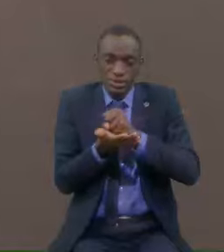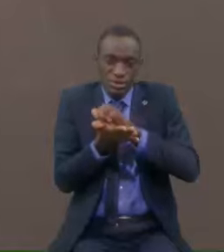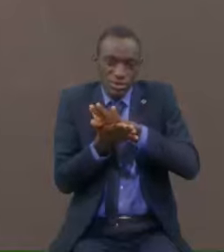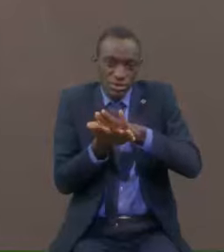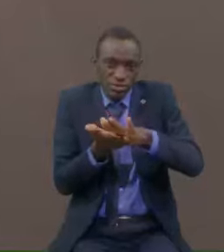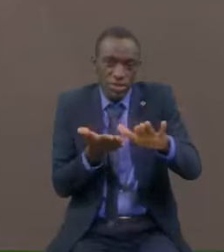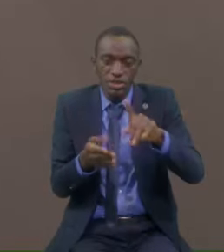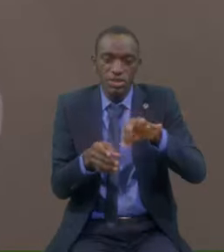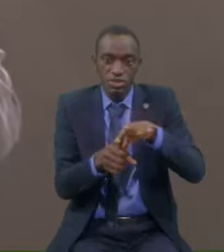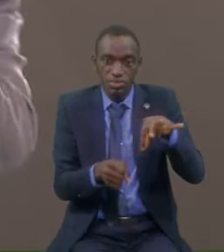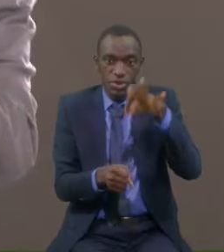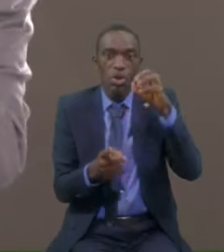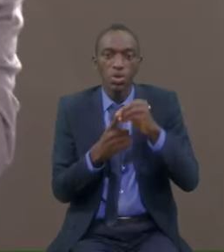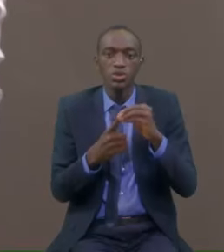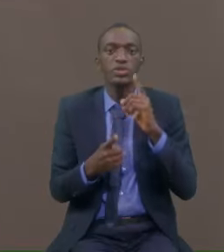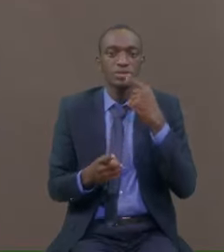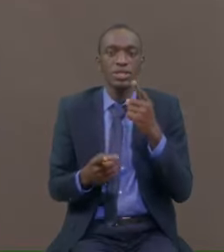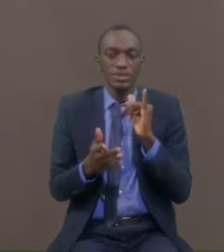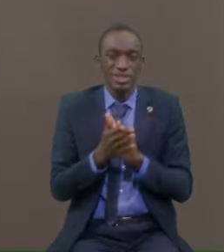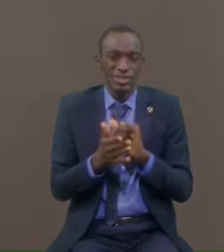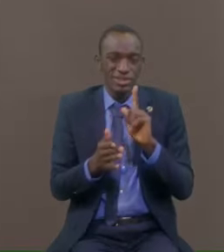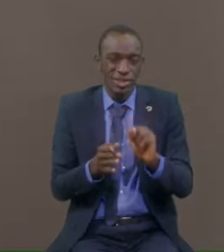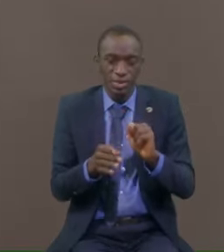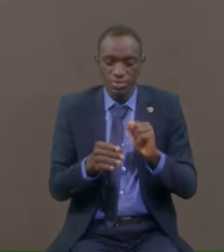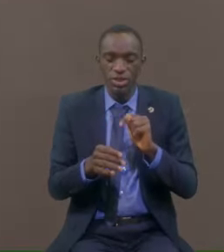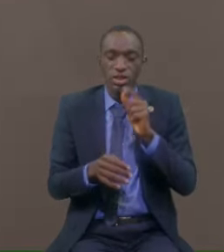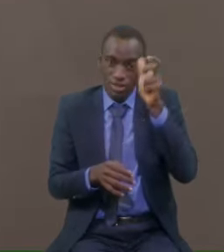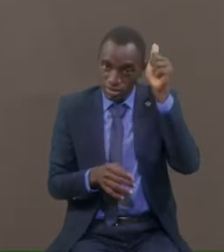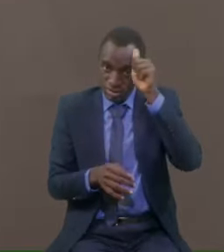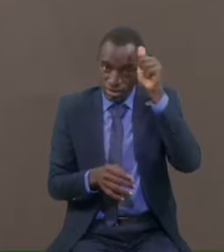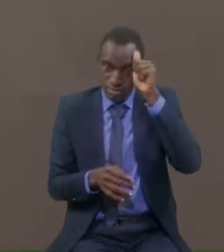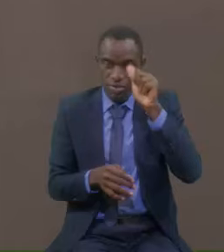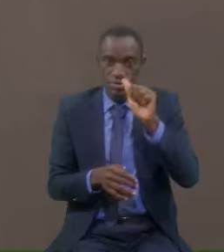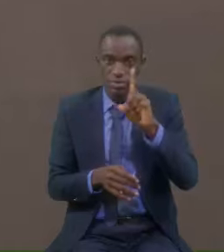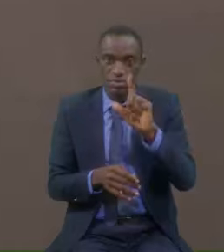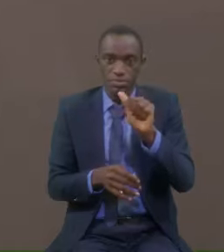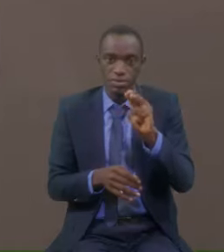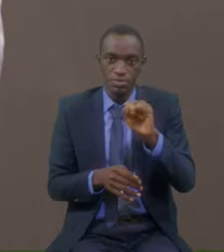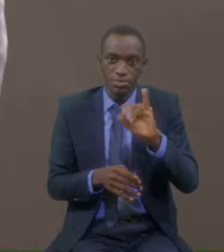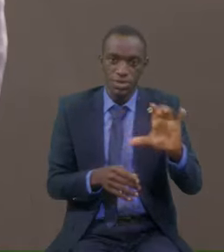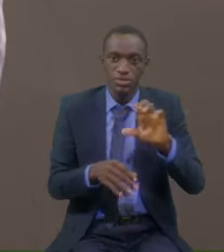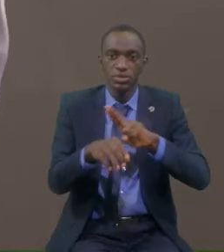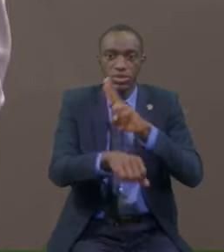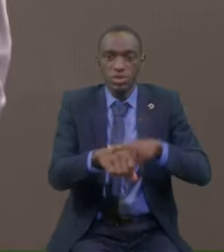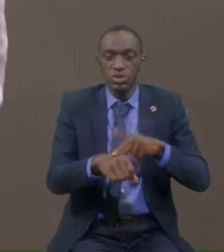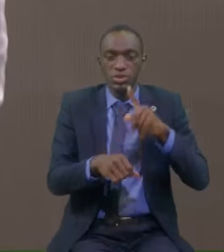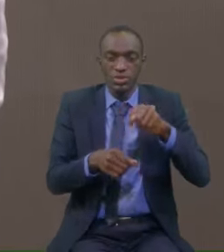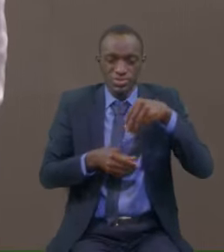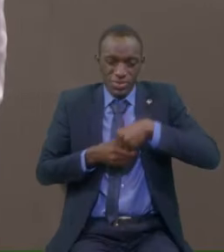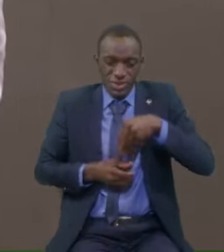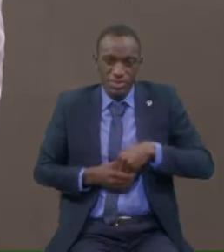nature, that the inbred sin, that the inner depravity is dealt with. And when we